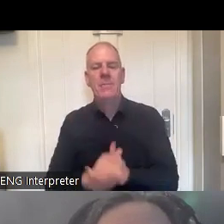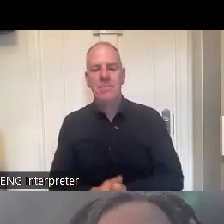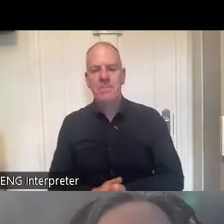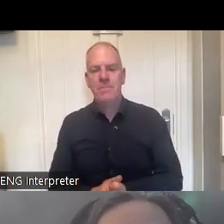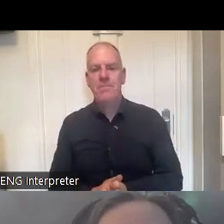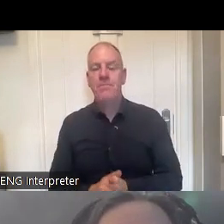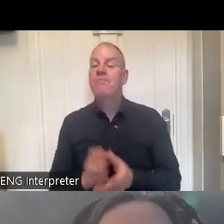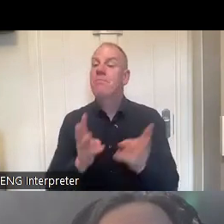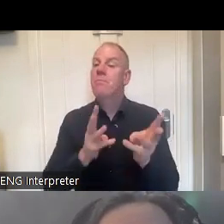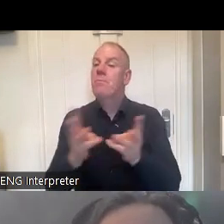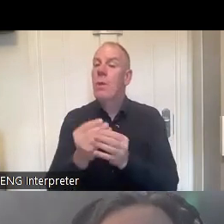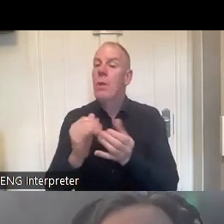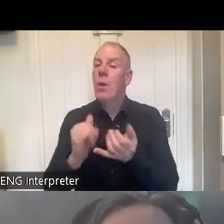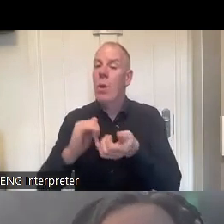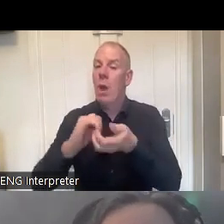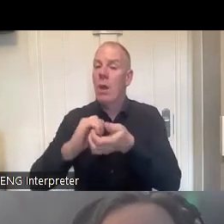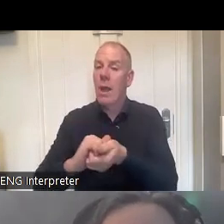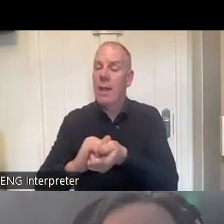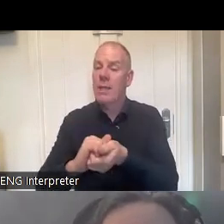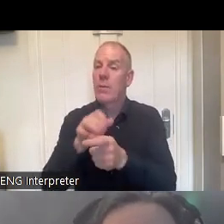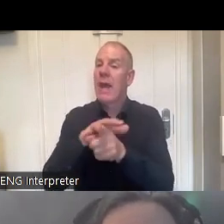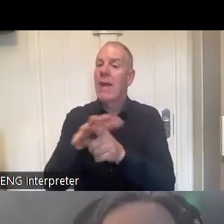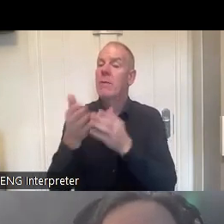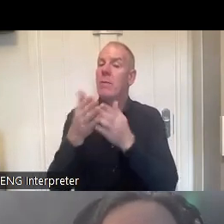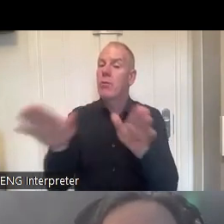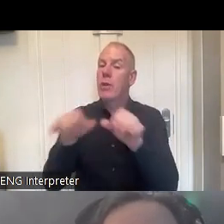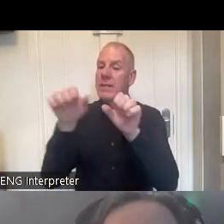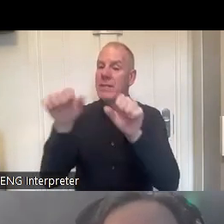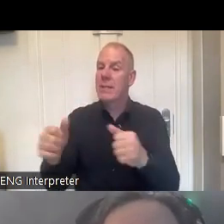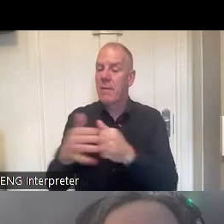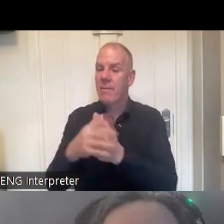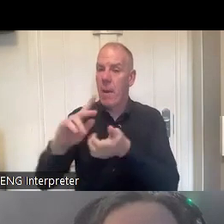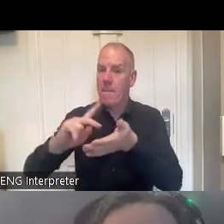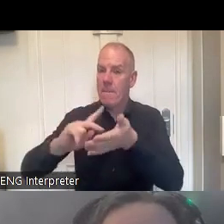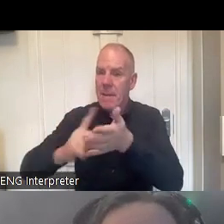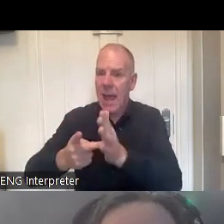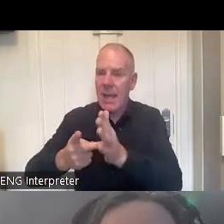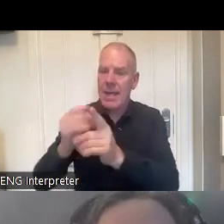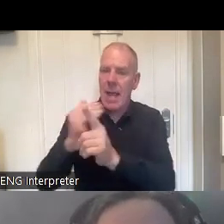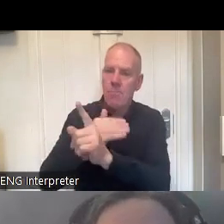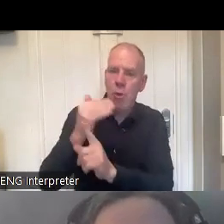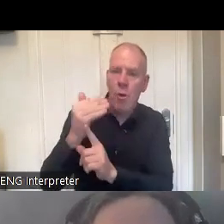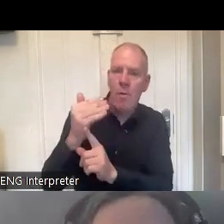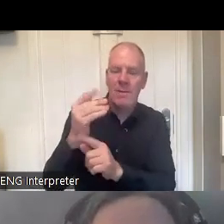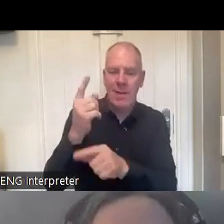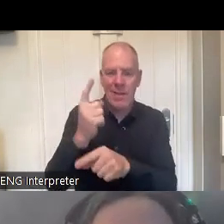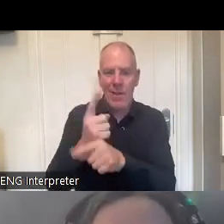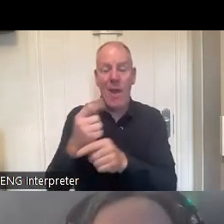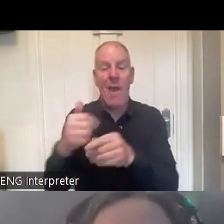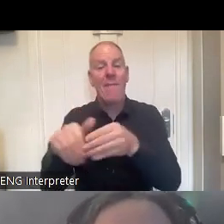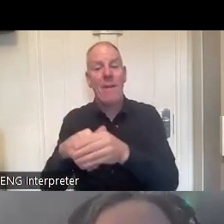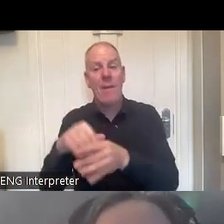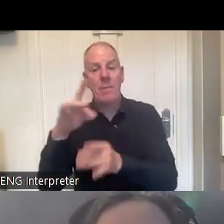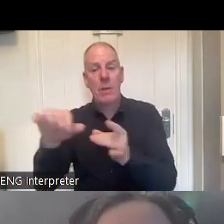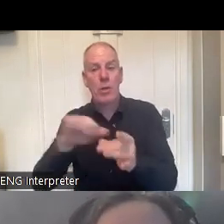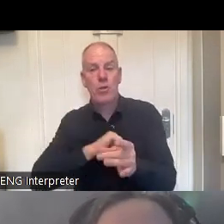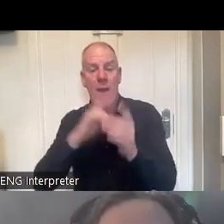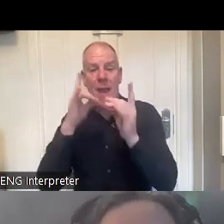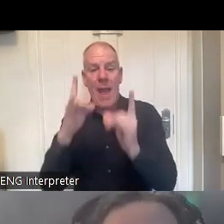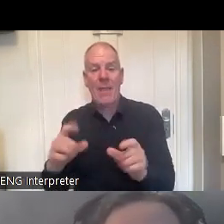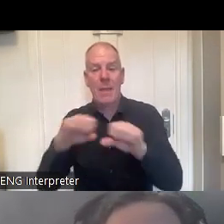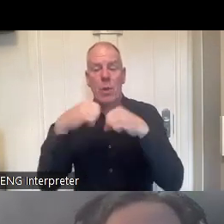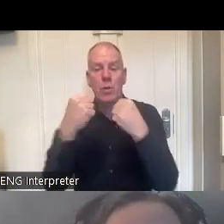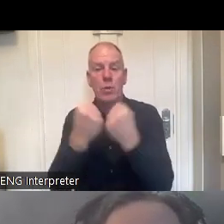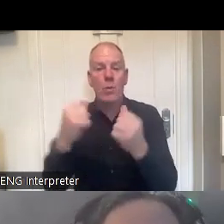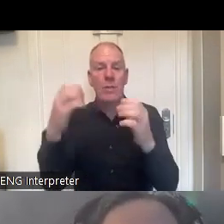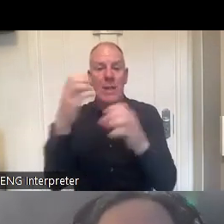with colleagues to influence the wider system with regard to planning and performance improvements, those involved in providing health and social care and